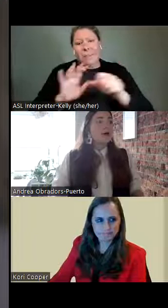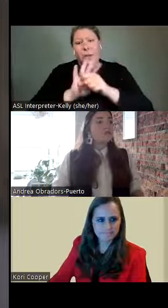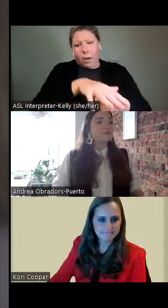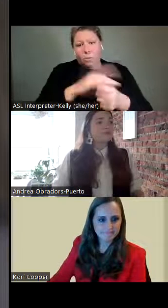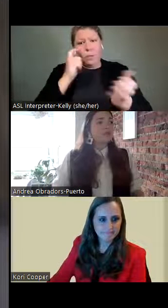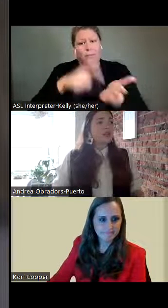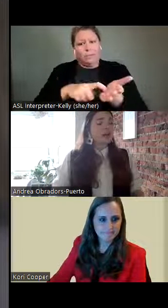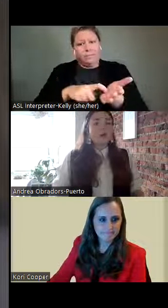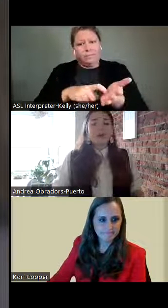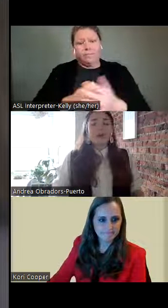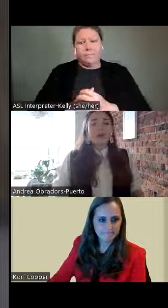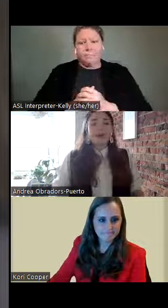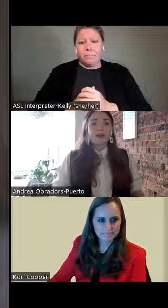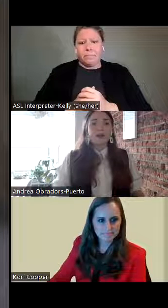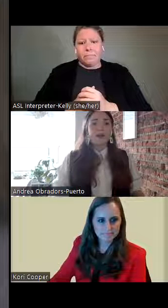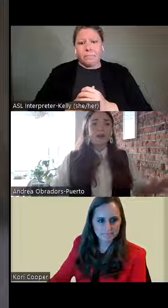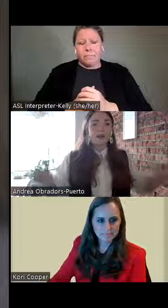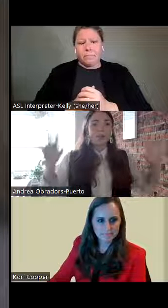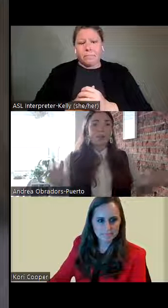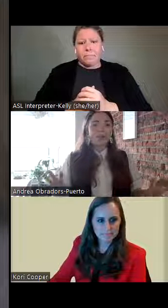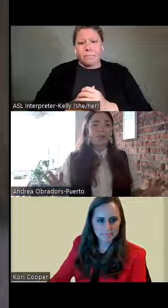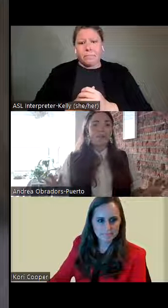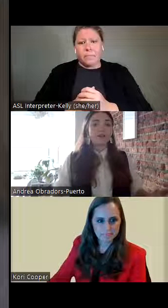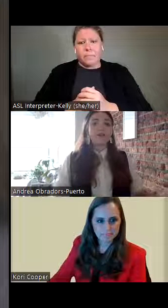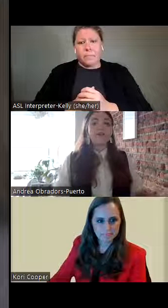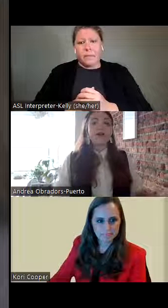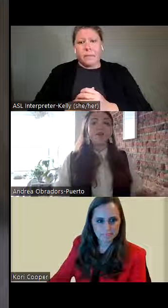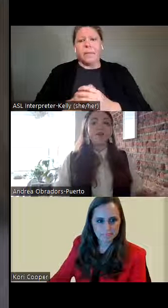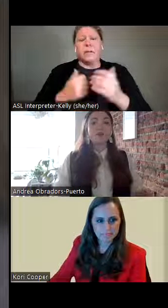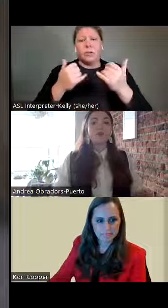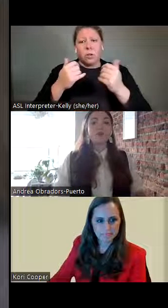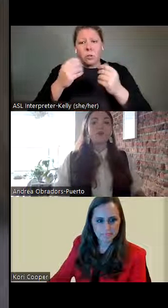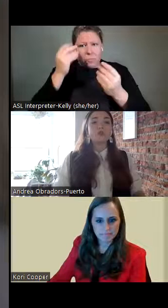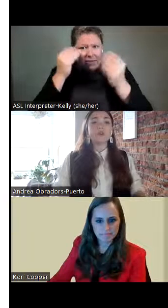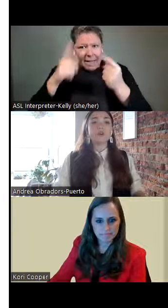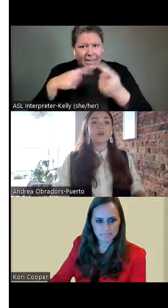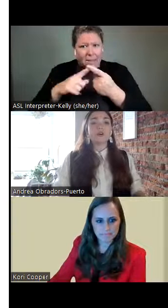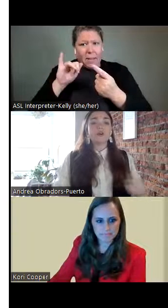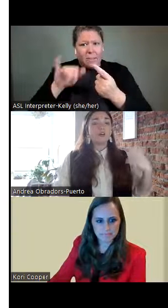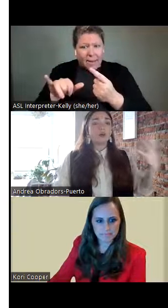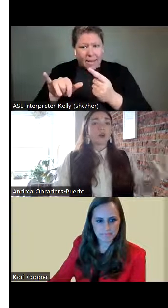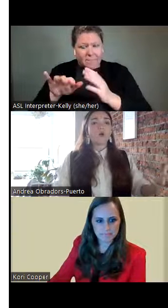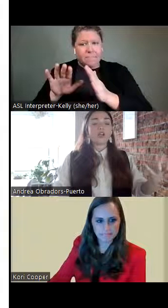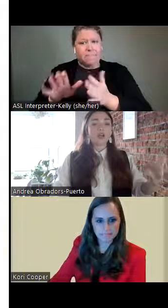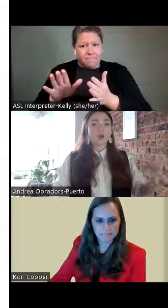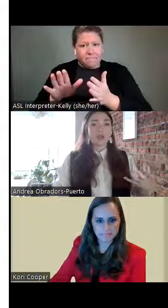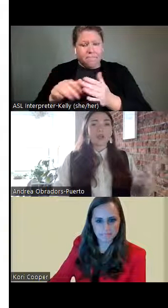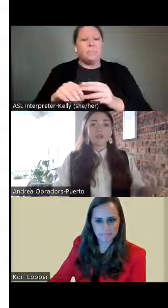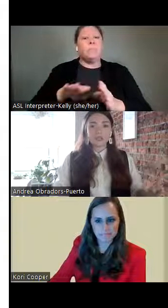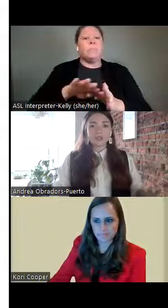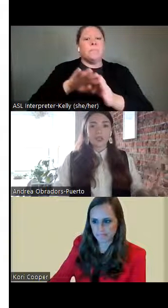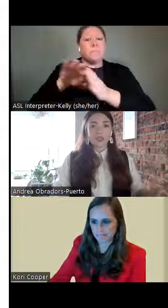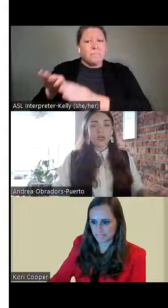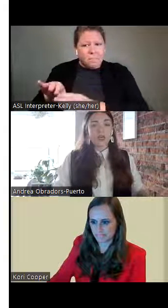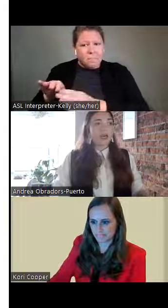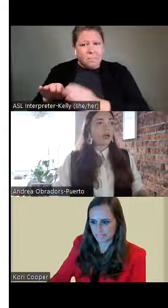So now that we can reflect on that, we're going to move to how are you? How are you